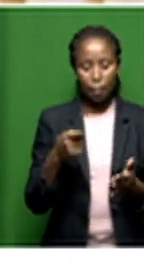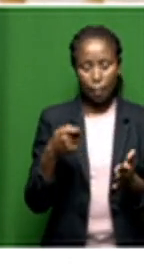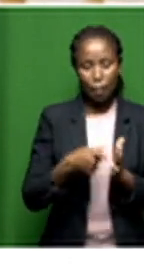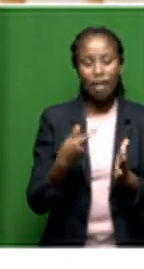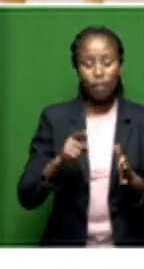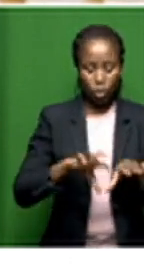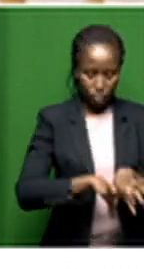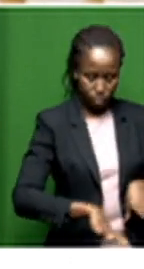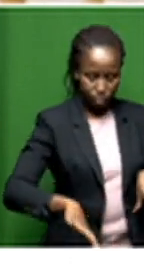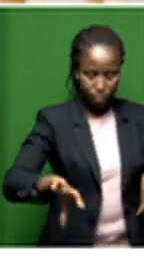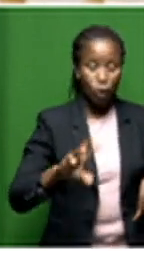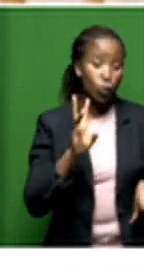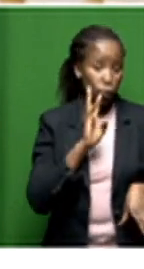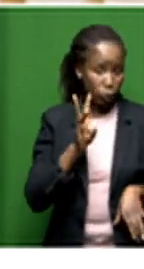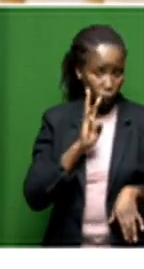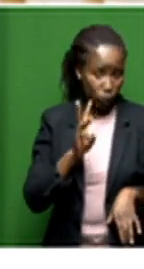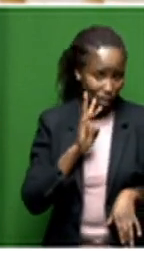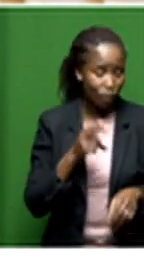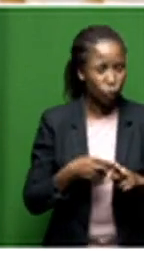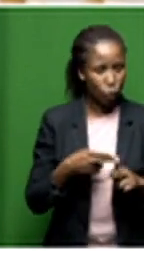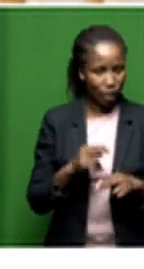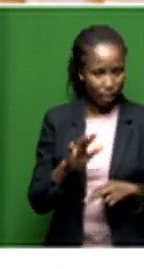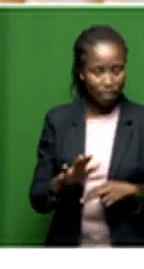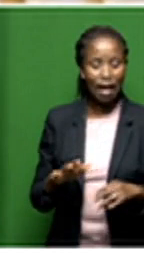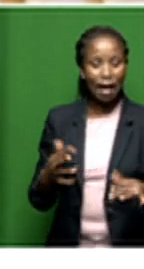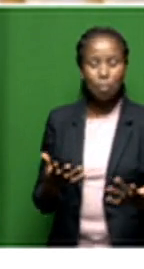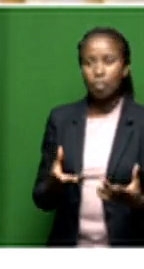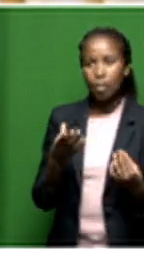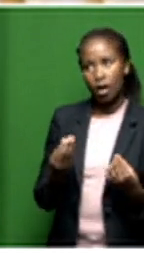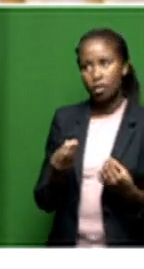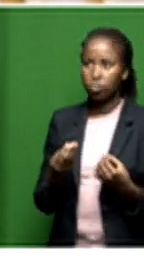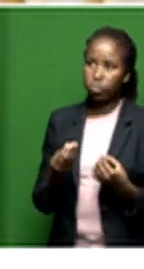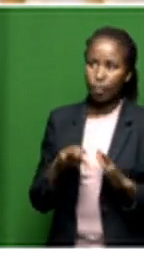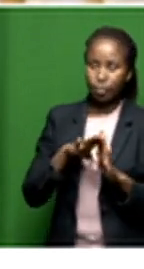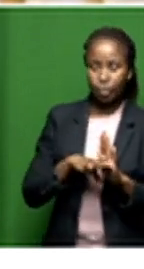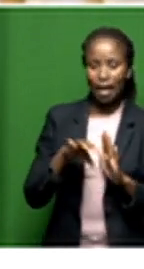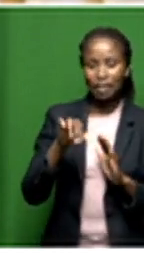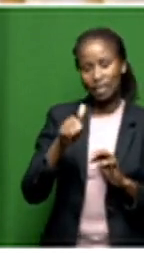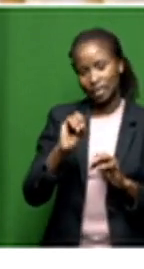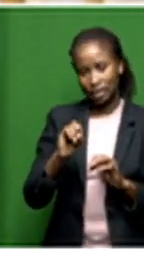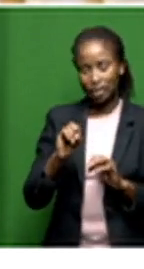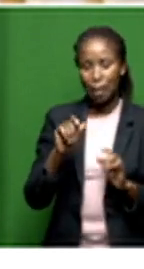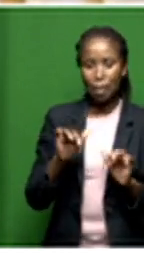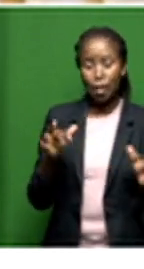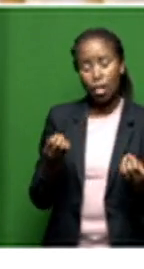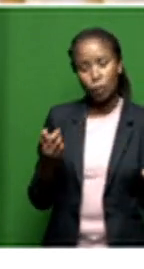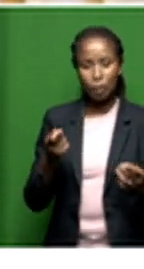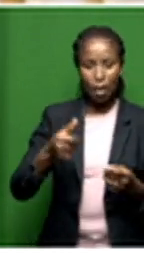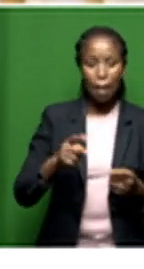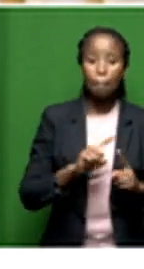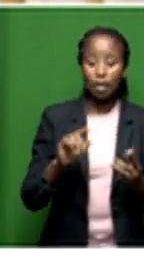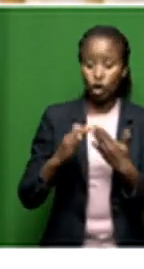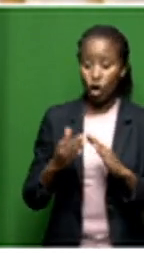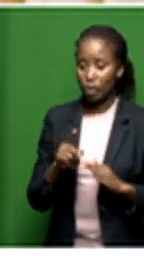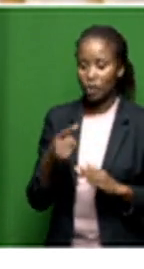to 71, and it's possibly, in reality, possibly down to 60. So what this creates, it's not because residents saying